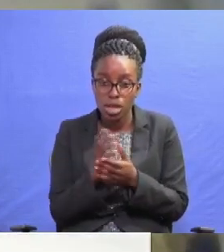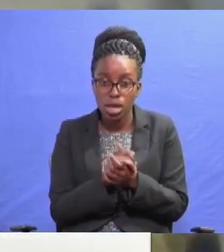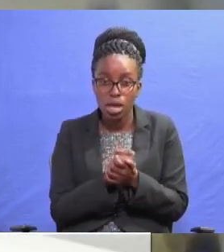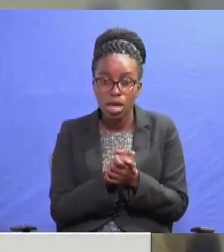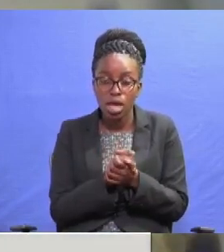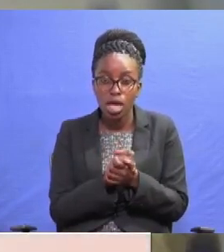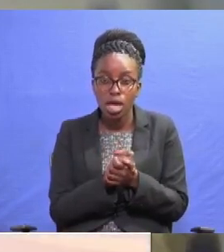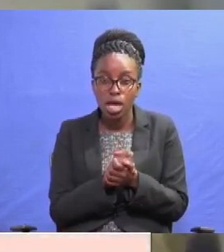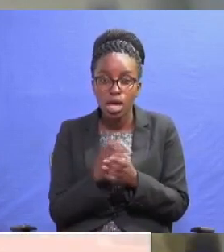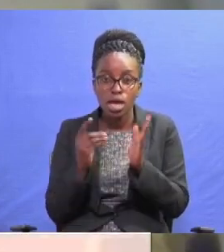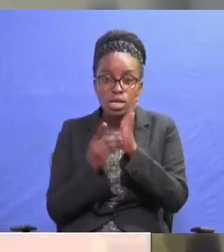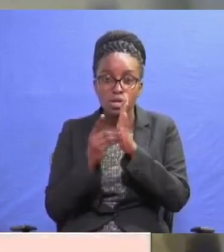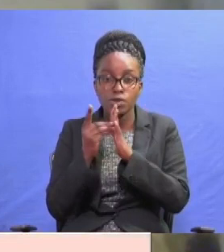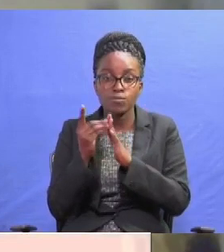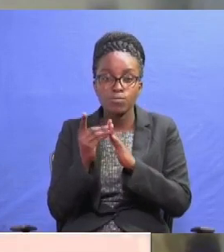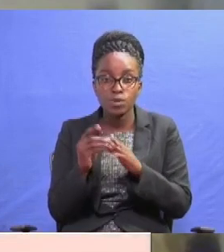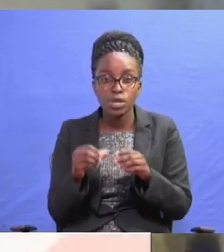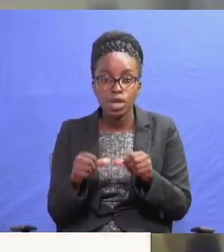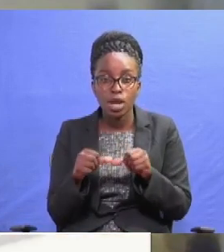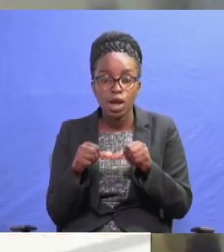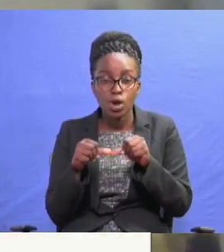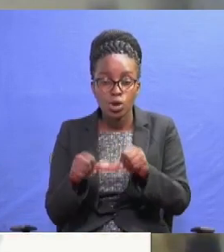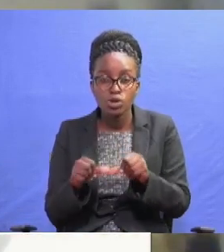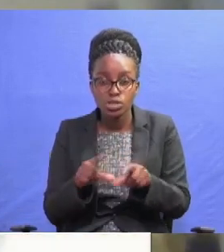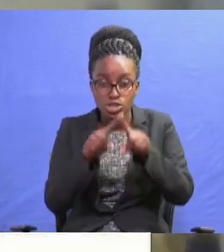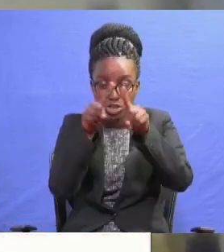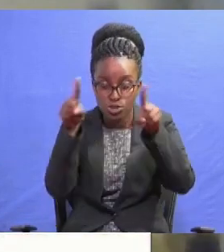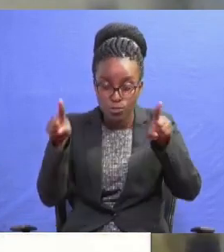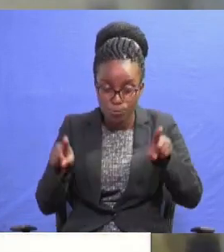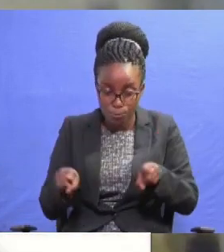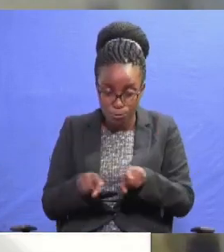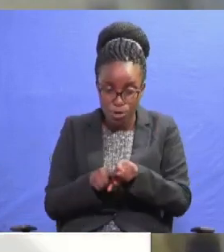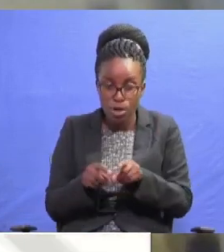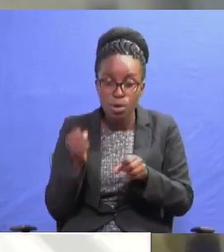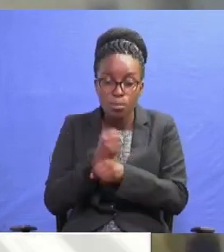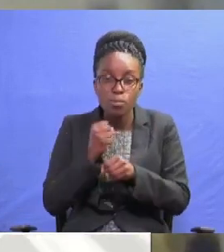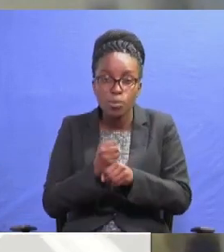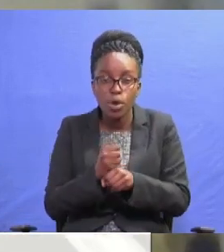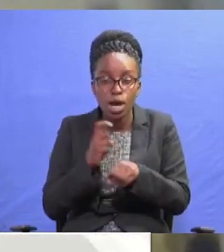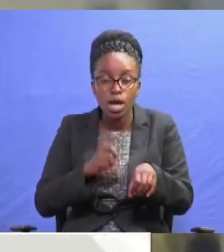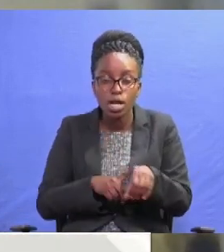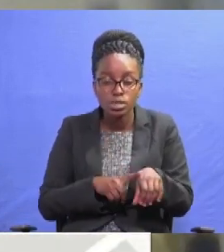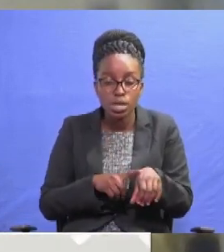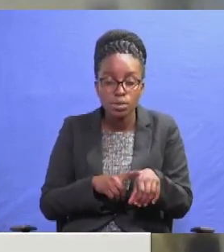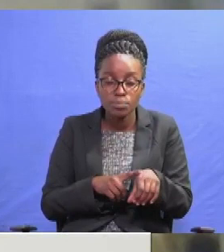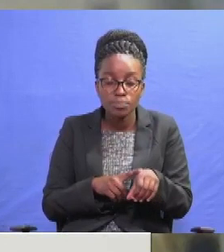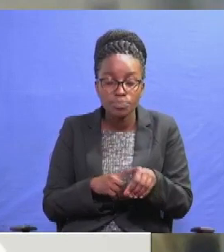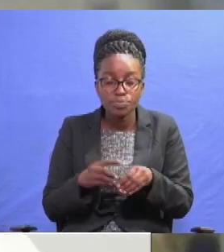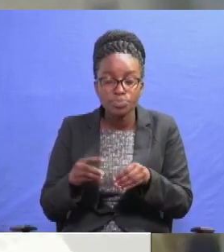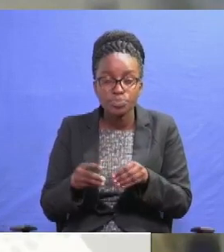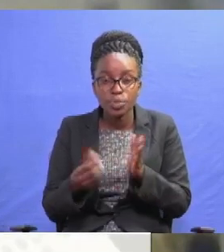in particular the Sendai framework of action on disaster risk reduction or disaster risk